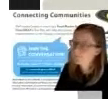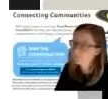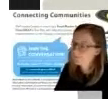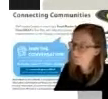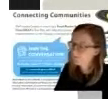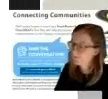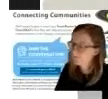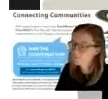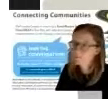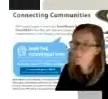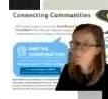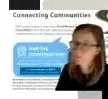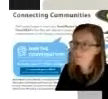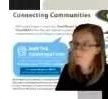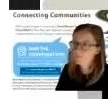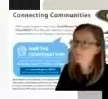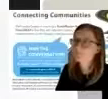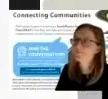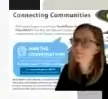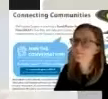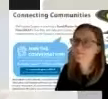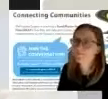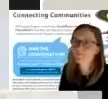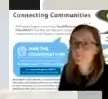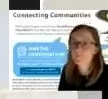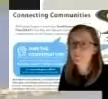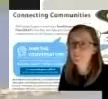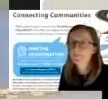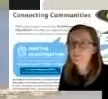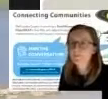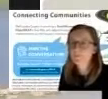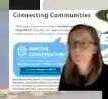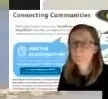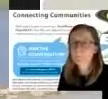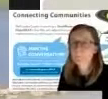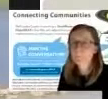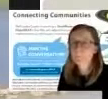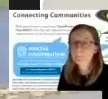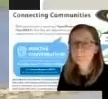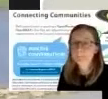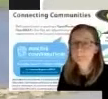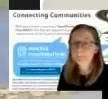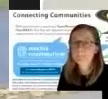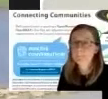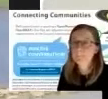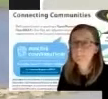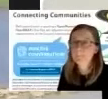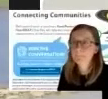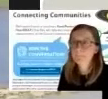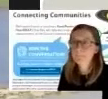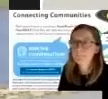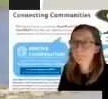monitored. Next slide, please. Then what happens if we do nothing?